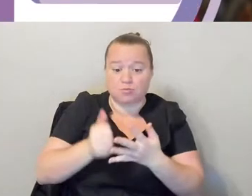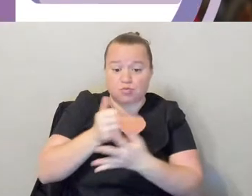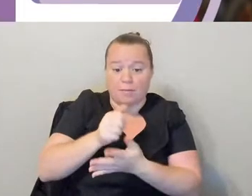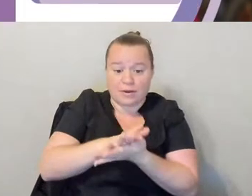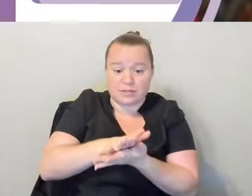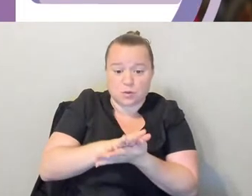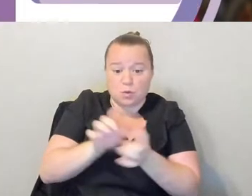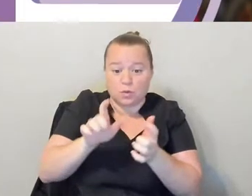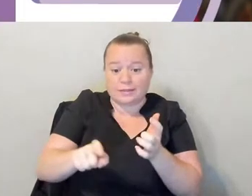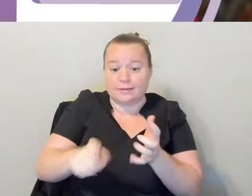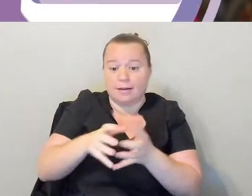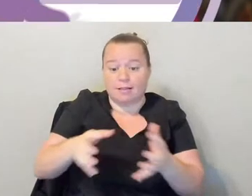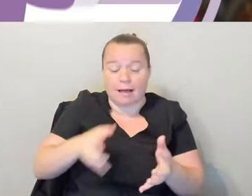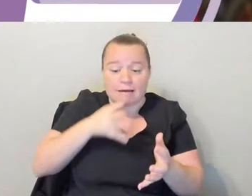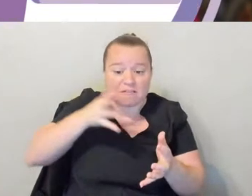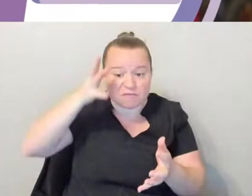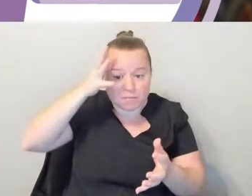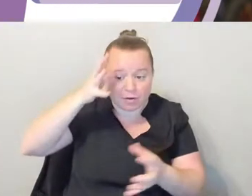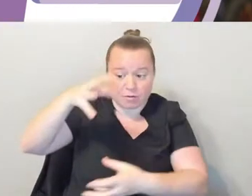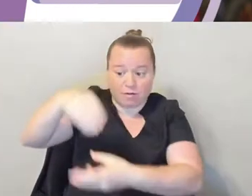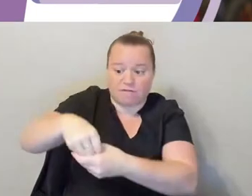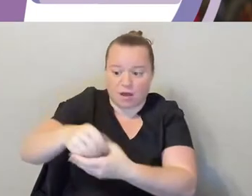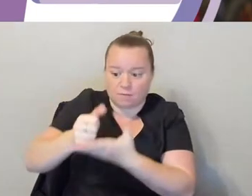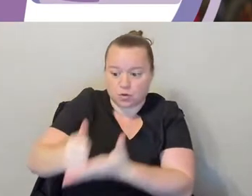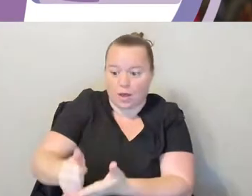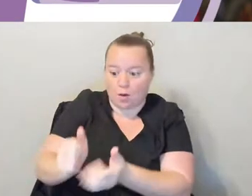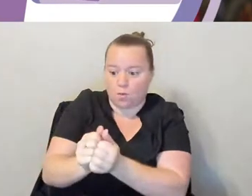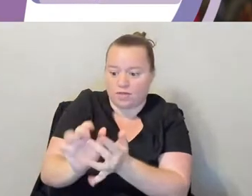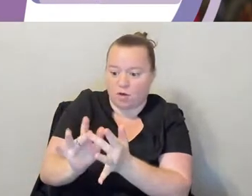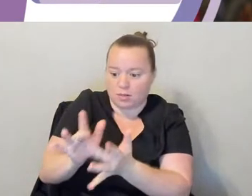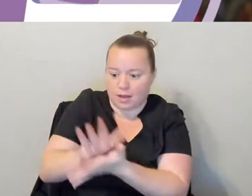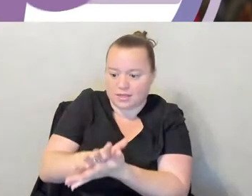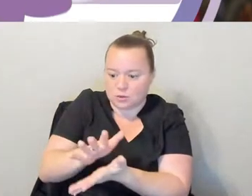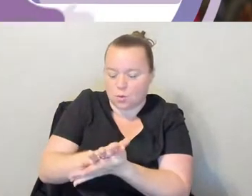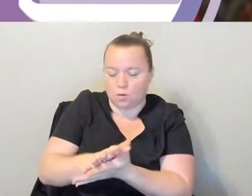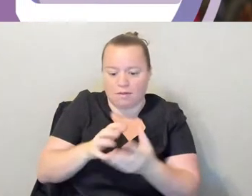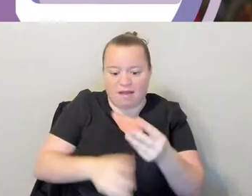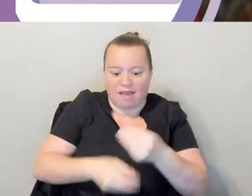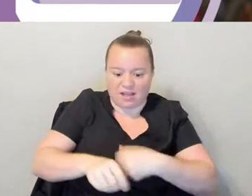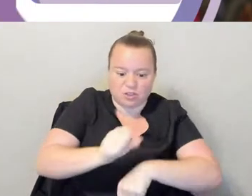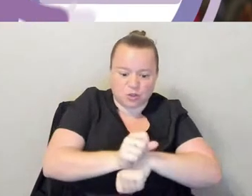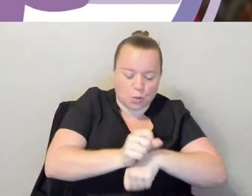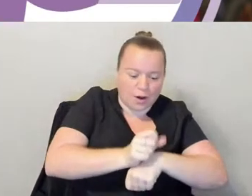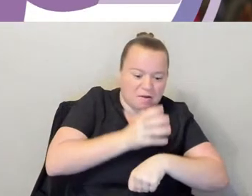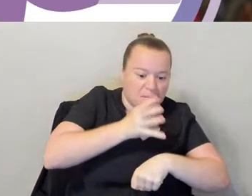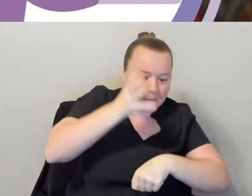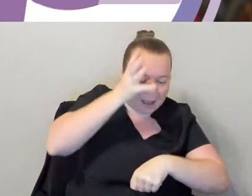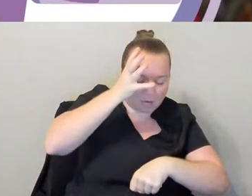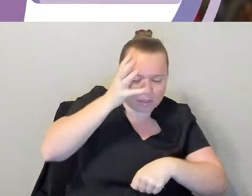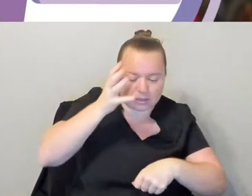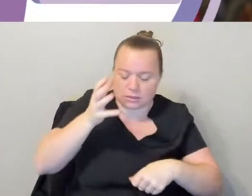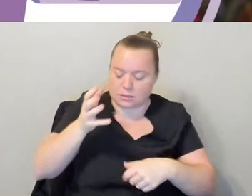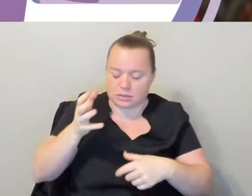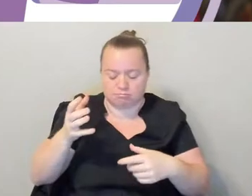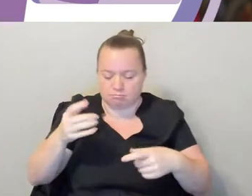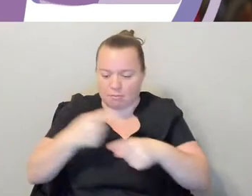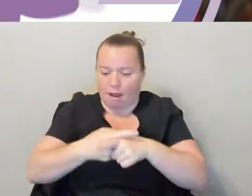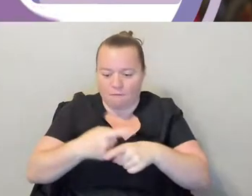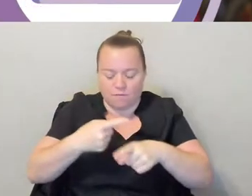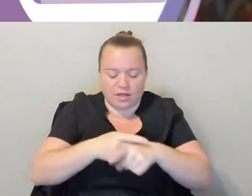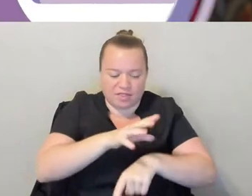involvement in online schooling, creating extra unpaid work as well as work-life balance conflicts for